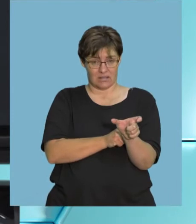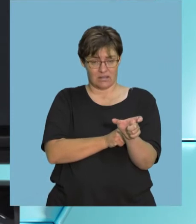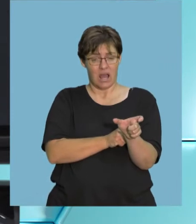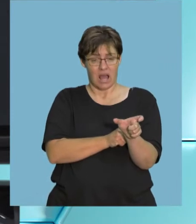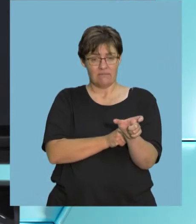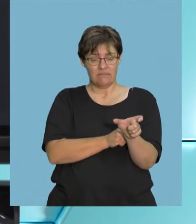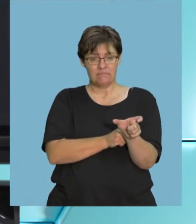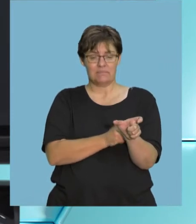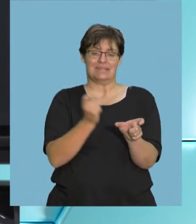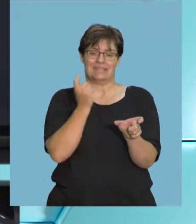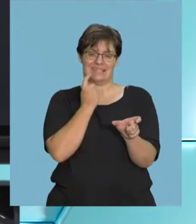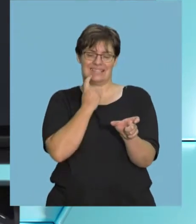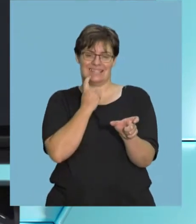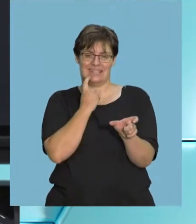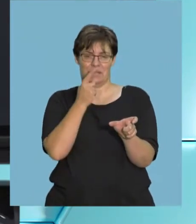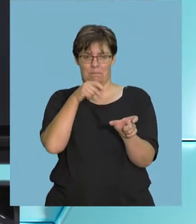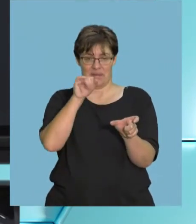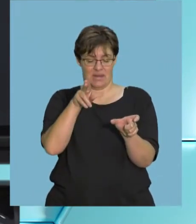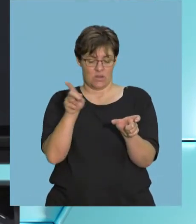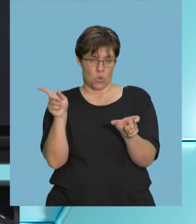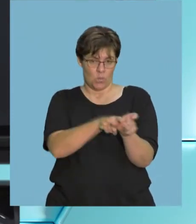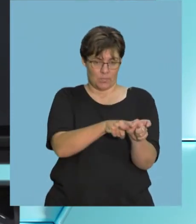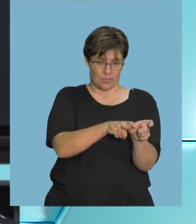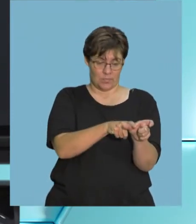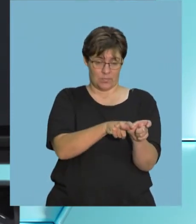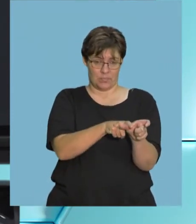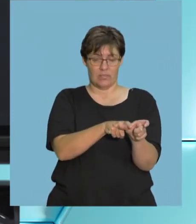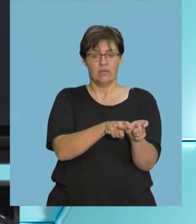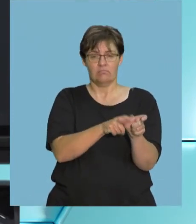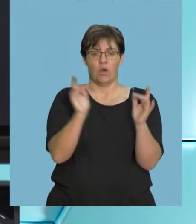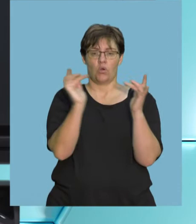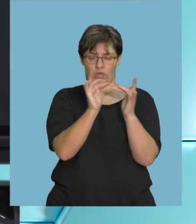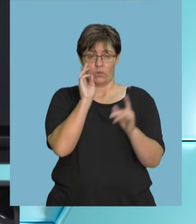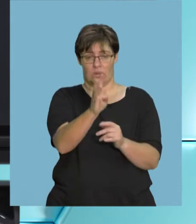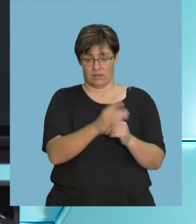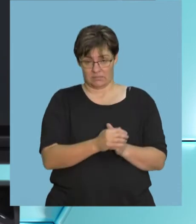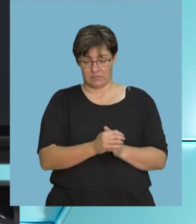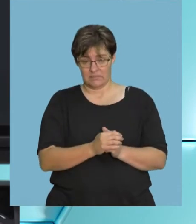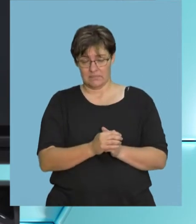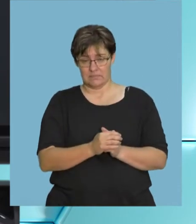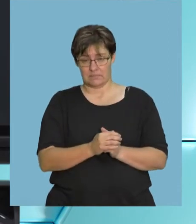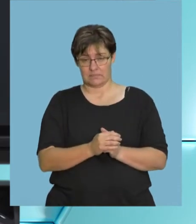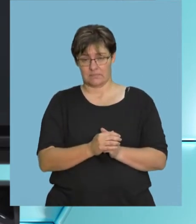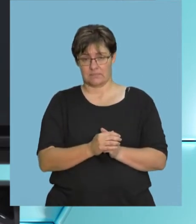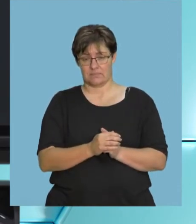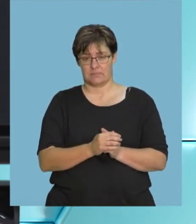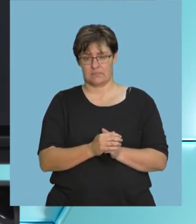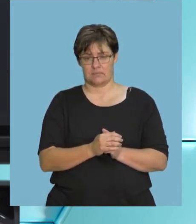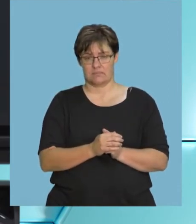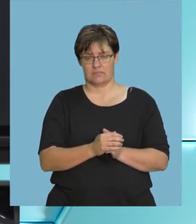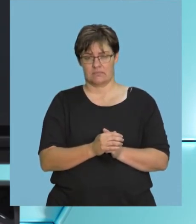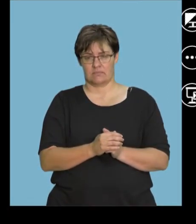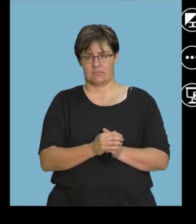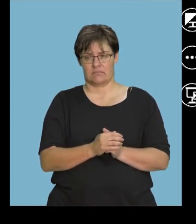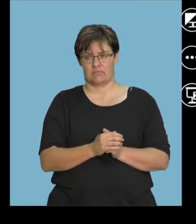magnet attracts a pin, a metal pin. Now that pin will obviously make contact with the pin. So if